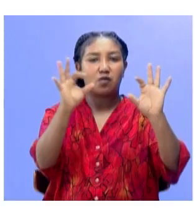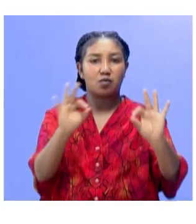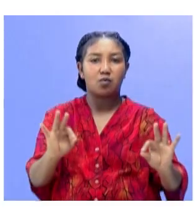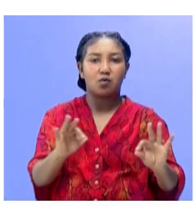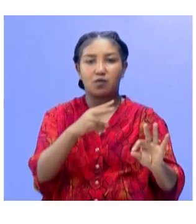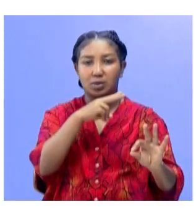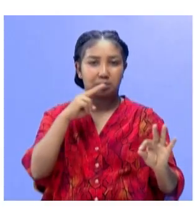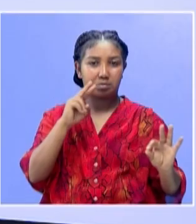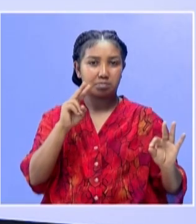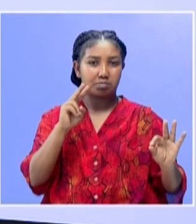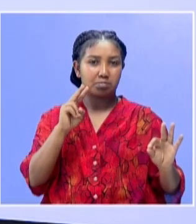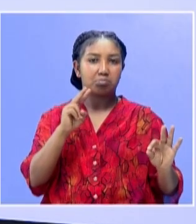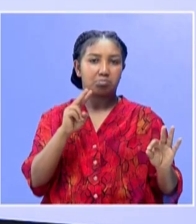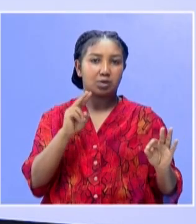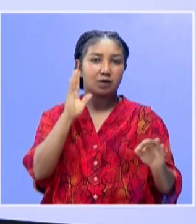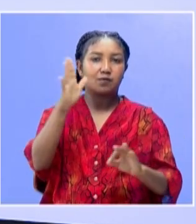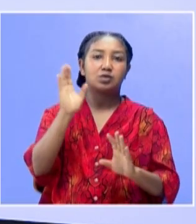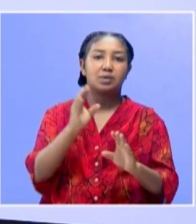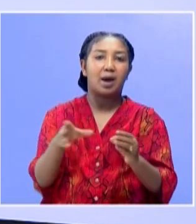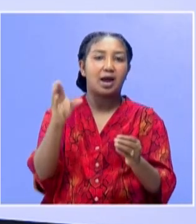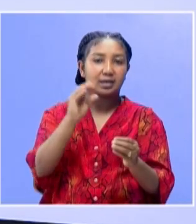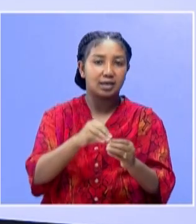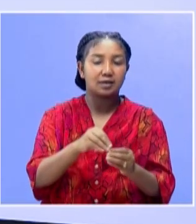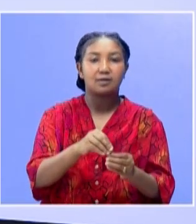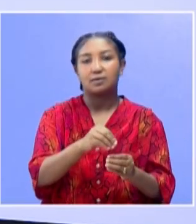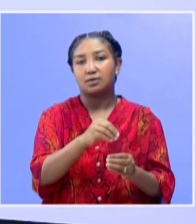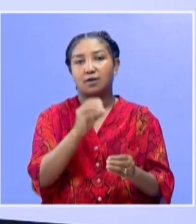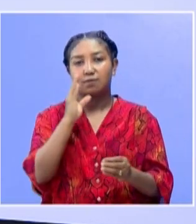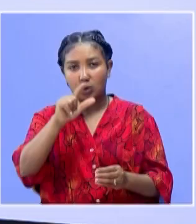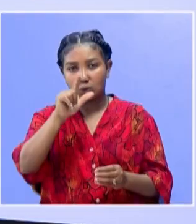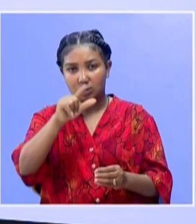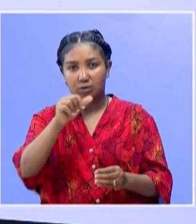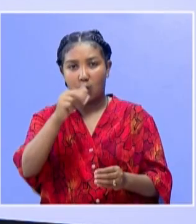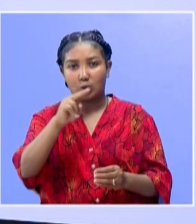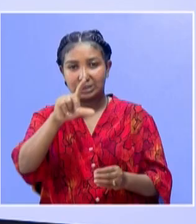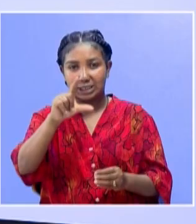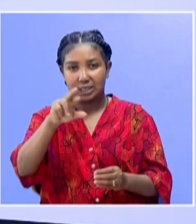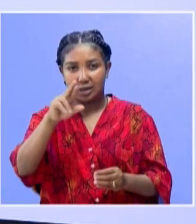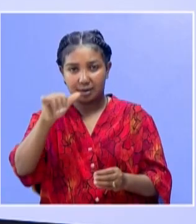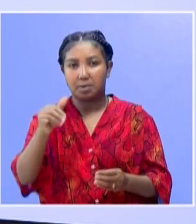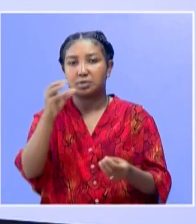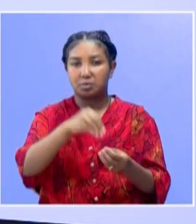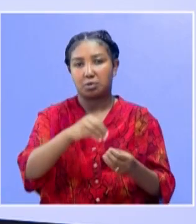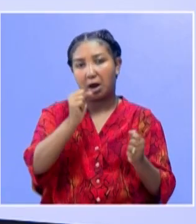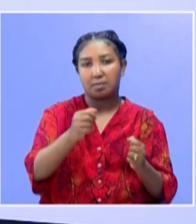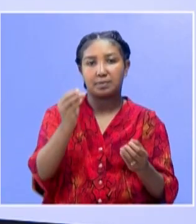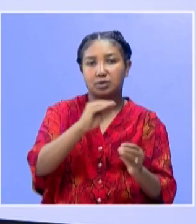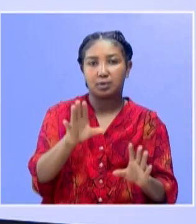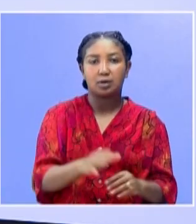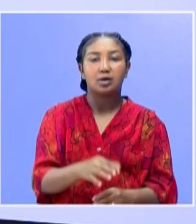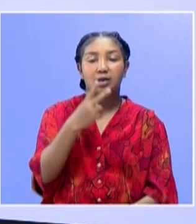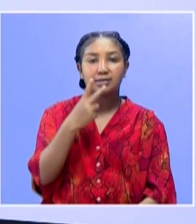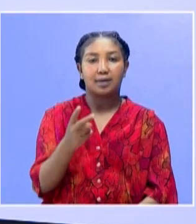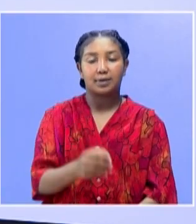the verb, but we make it future by adding the future auxiliaries and modal auxiliary can. Let's come